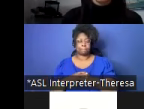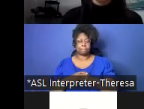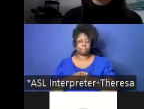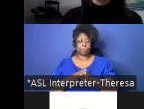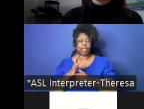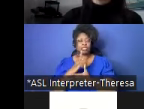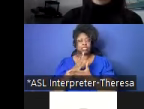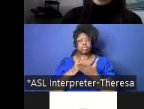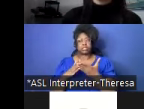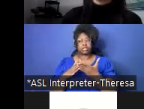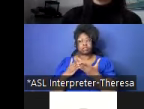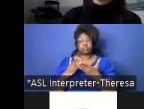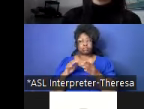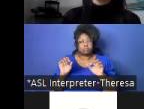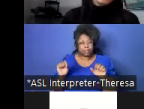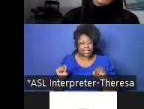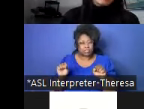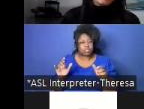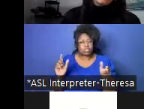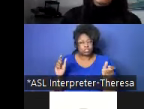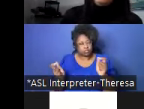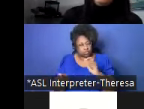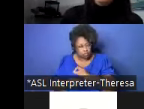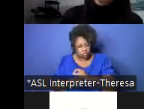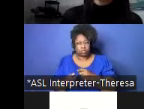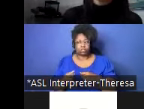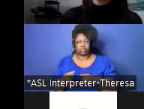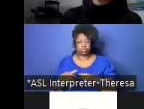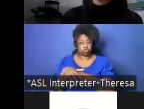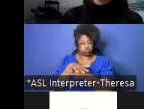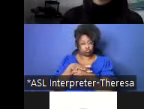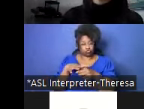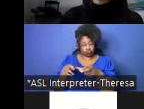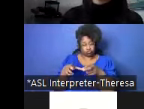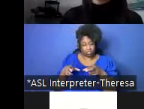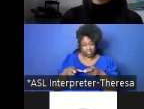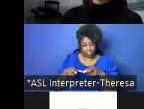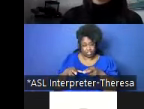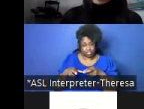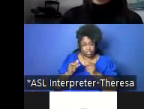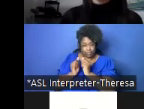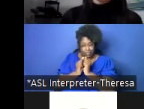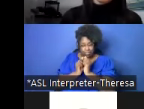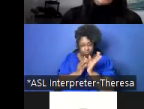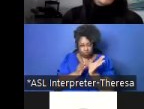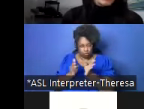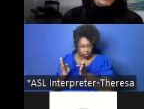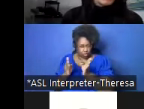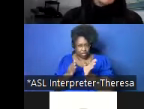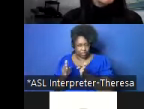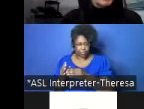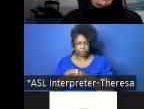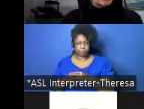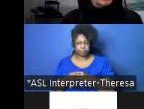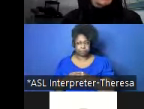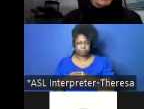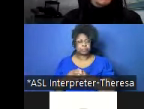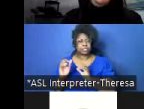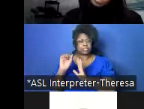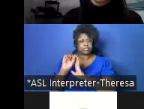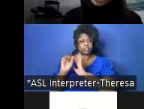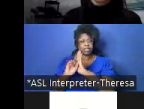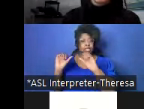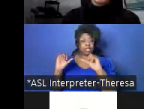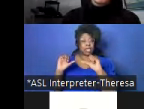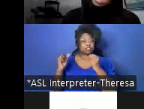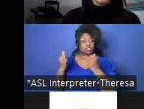possibilities, coordinating at the regional level. Something that has come up a lot in conversations with state agencies